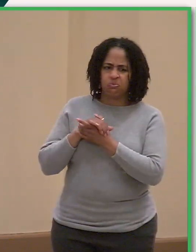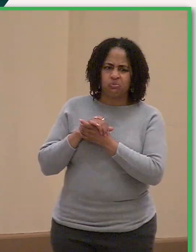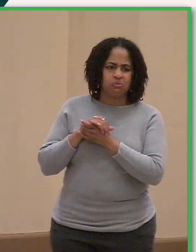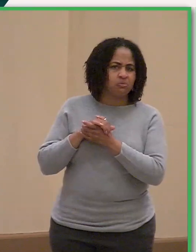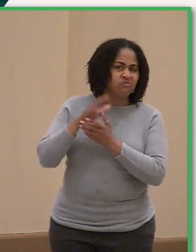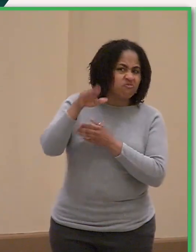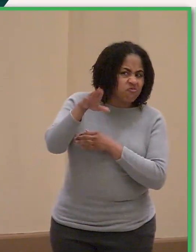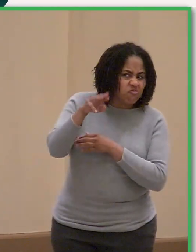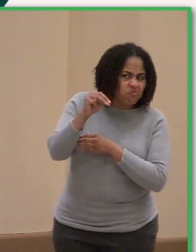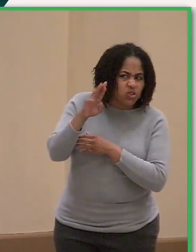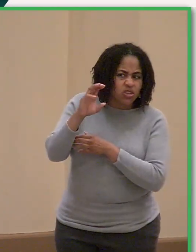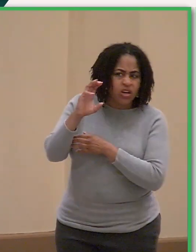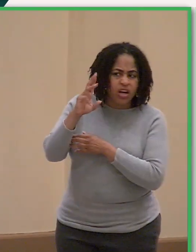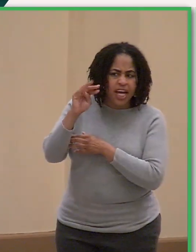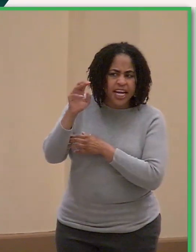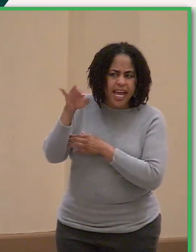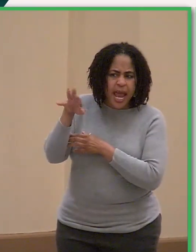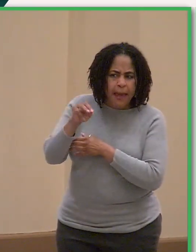Mr. Cunningham?